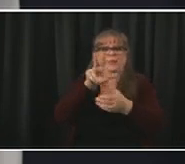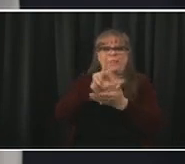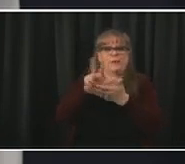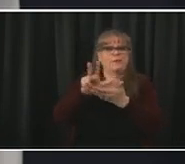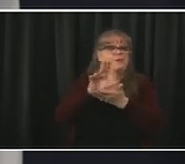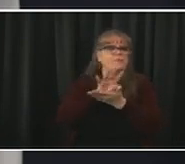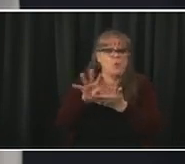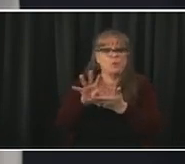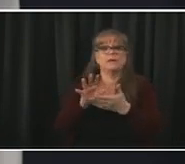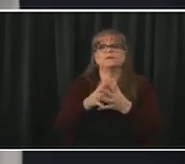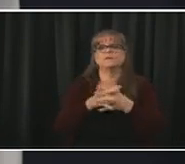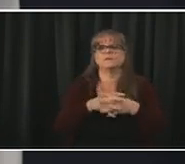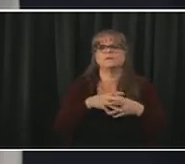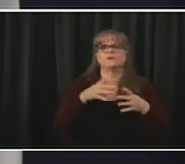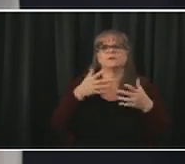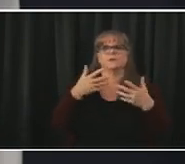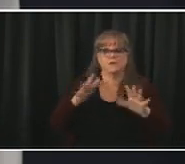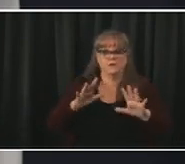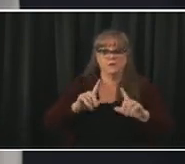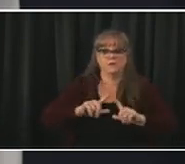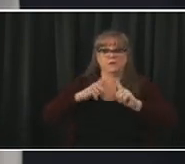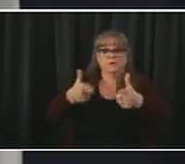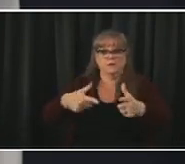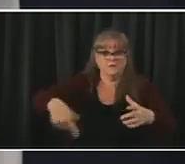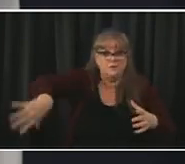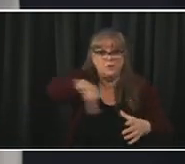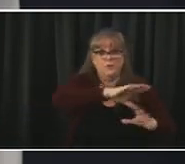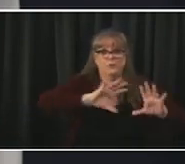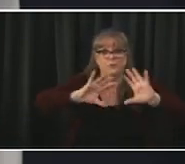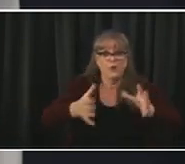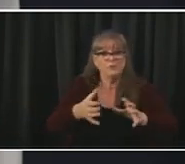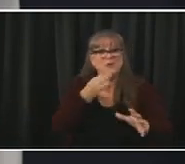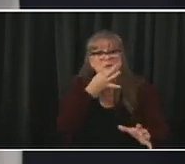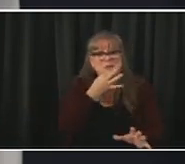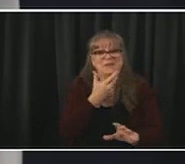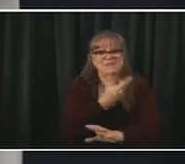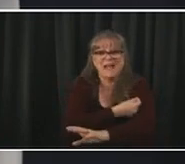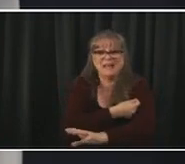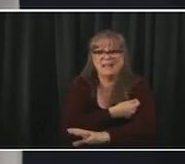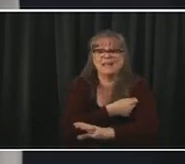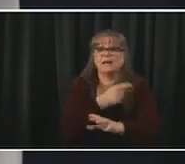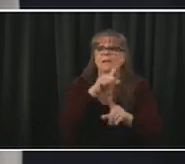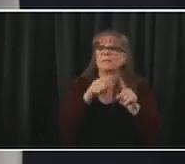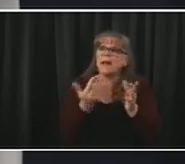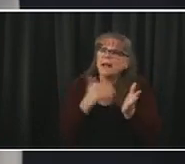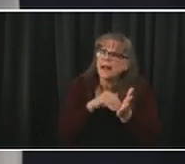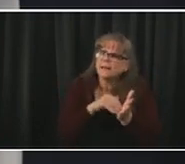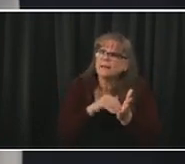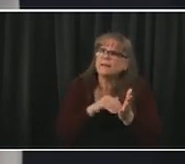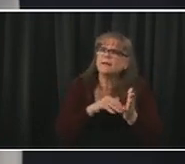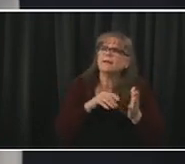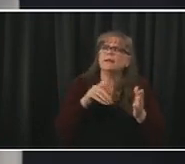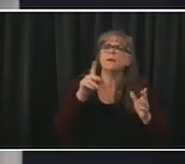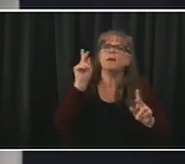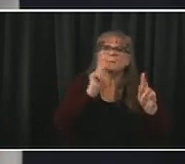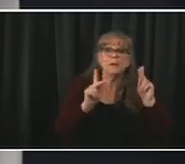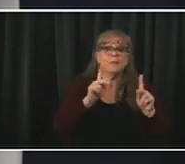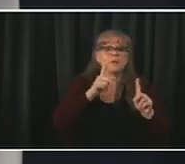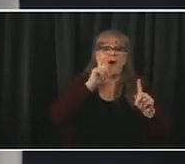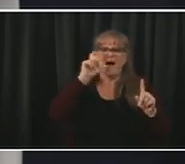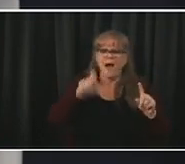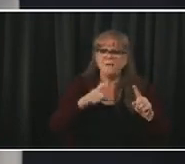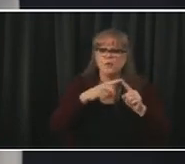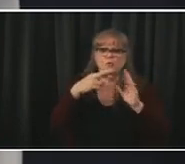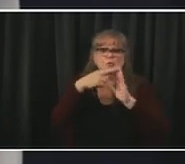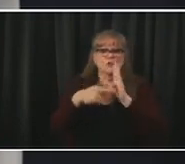there, you'll get your shot. And some people, by the way, most people don't even need to sign up. You might not know this, but if you're,